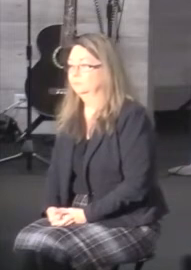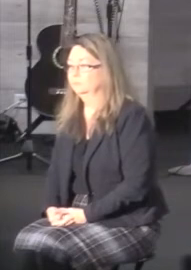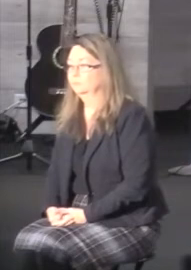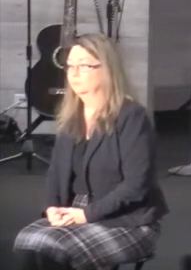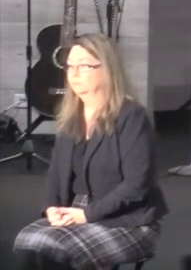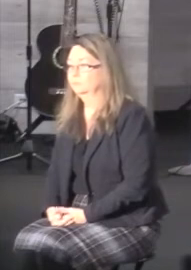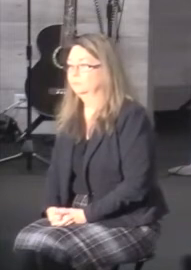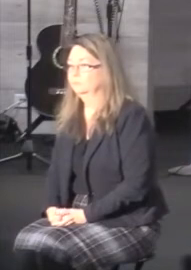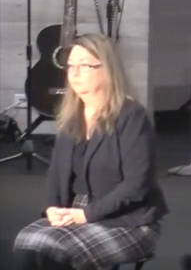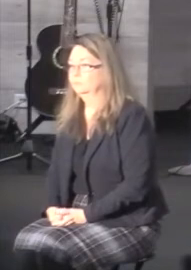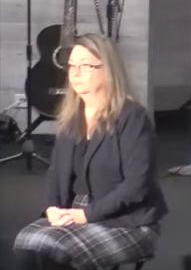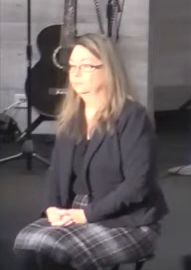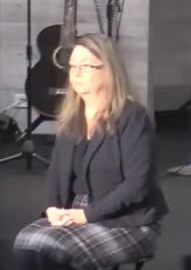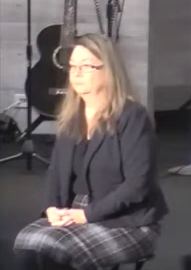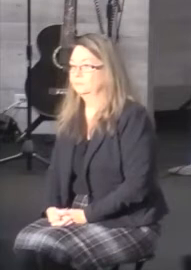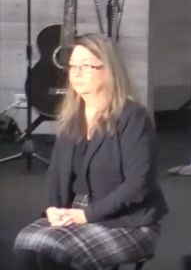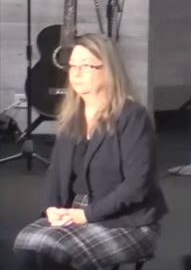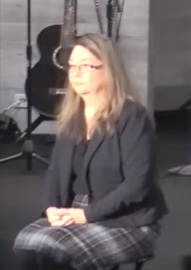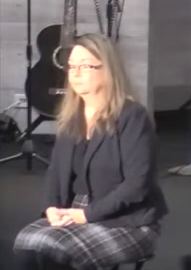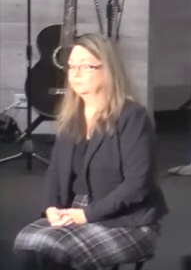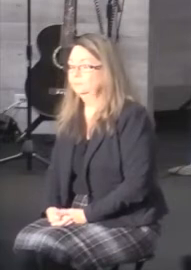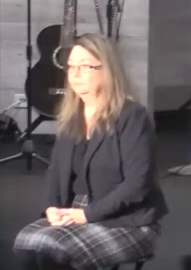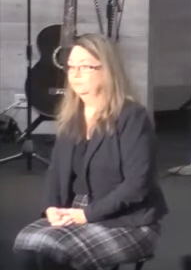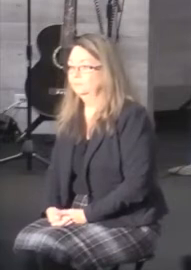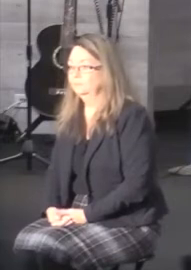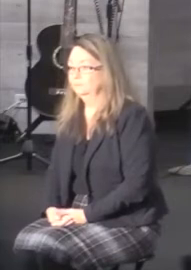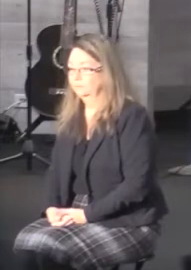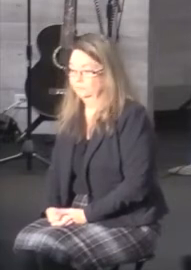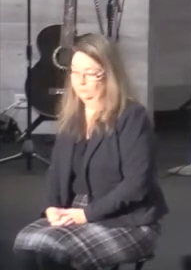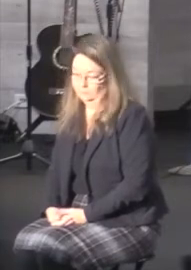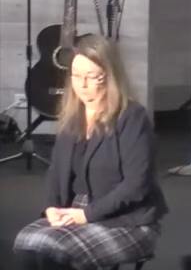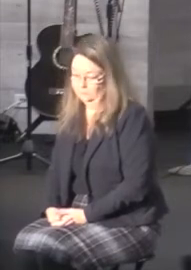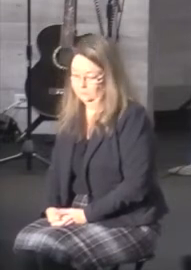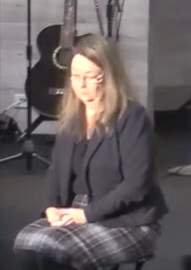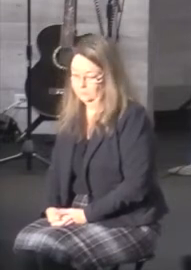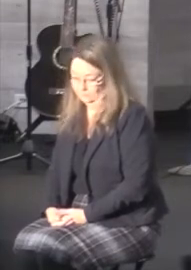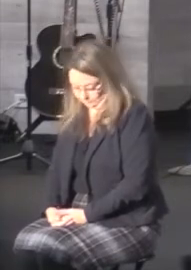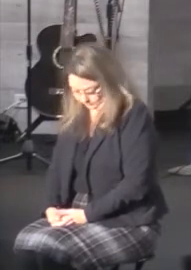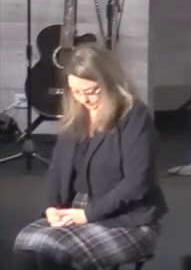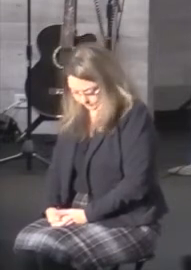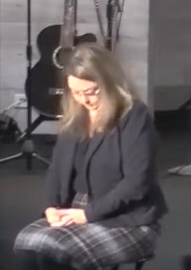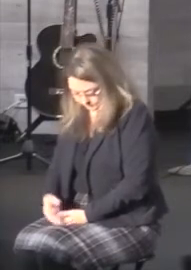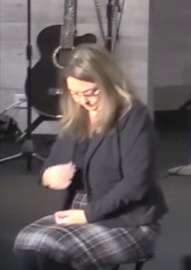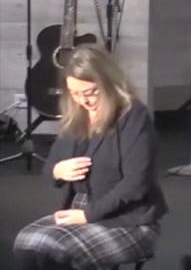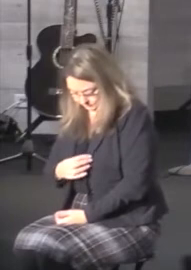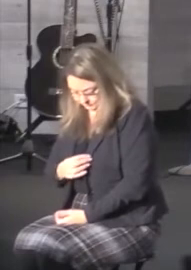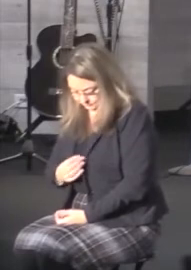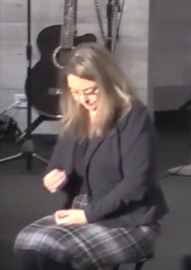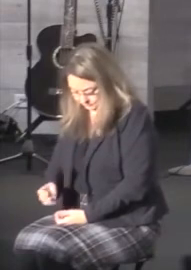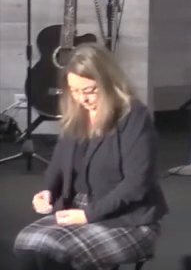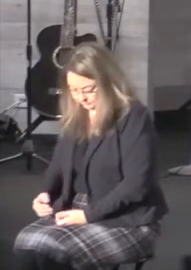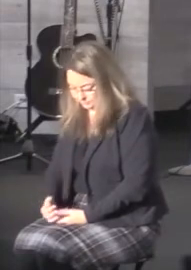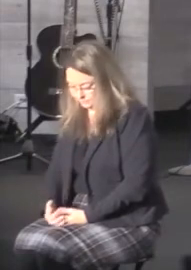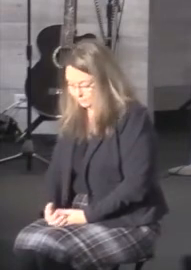day until now. And I am sure of this, that he who began a good work in you will bring it to completion at the day of